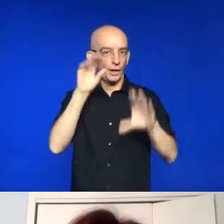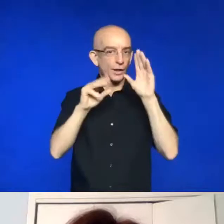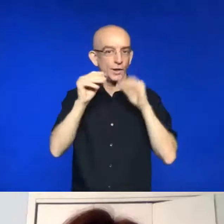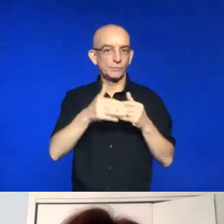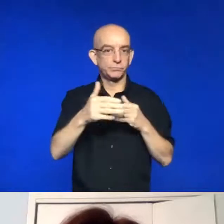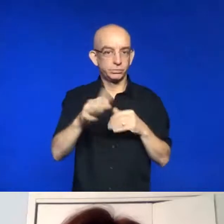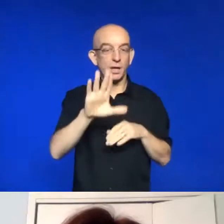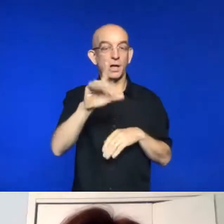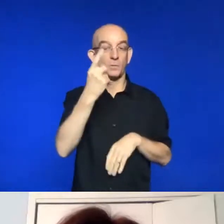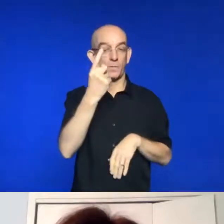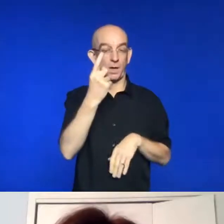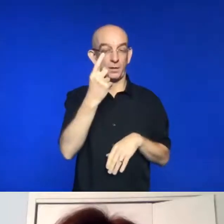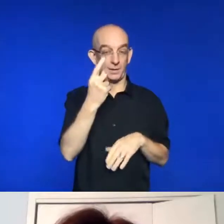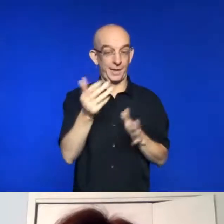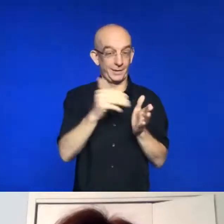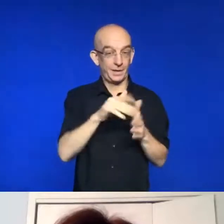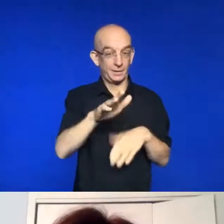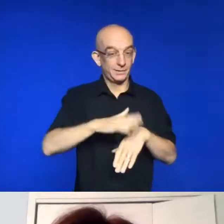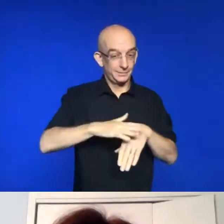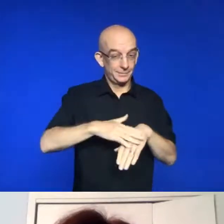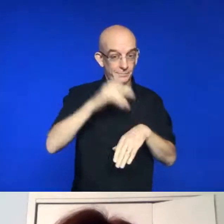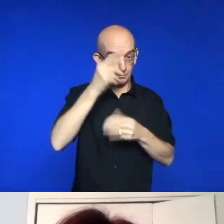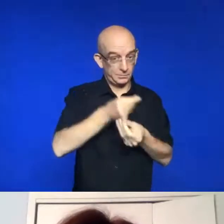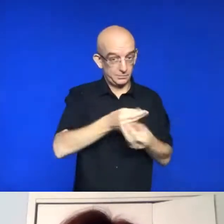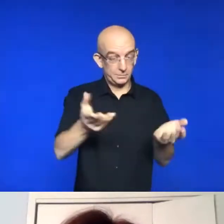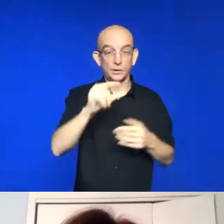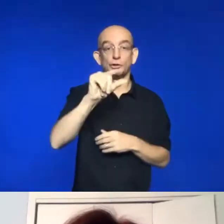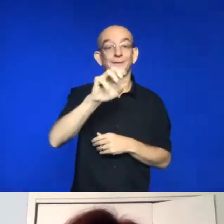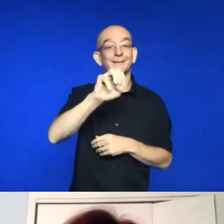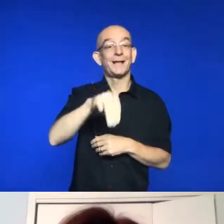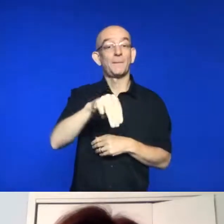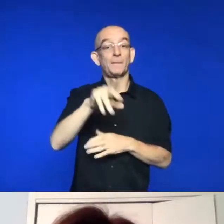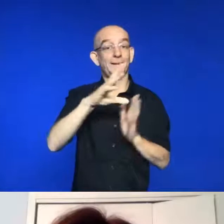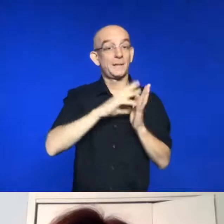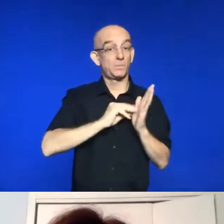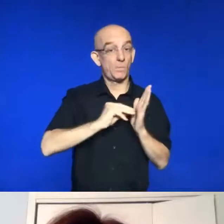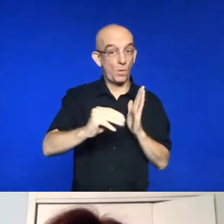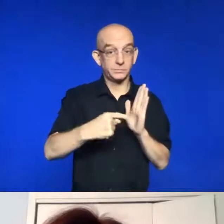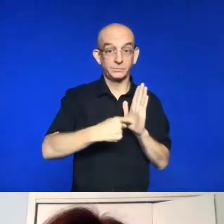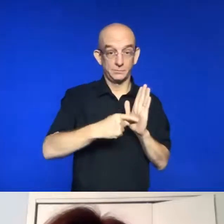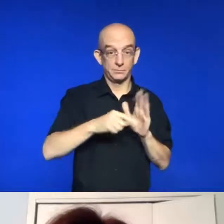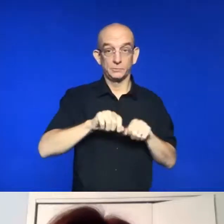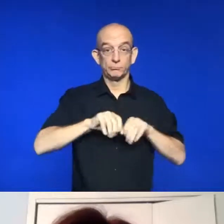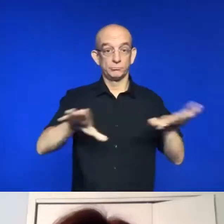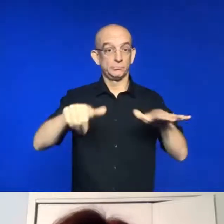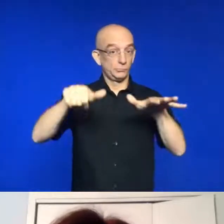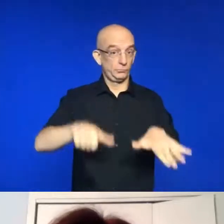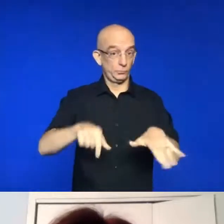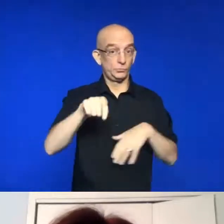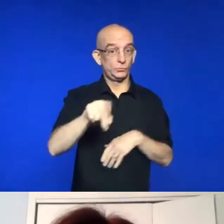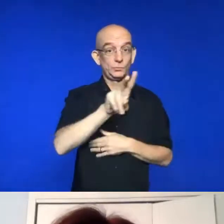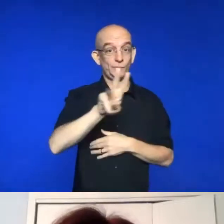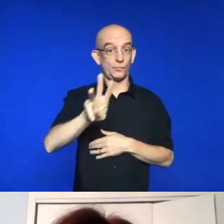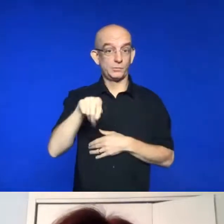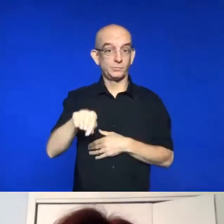also the Inclusive Education Initiative of the World Bank will be issuing a paper on inclusive education and